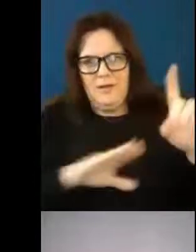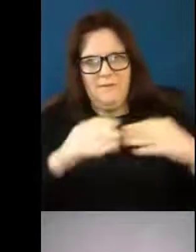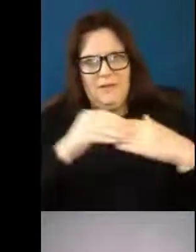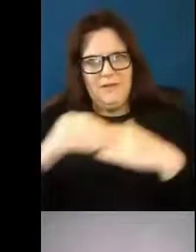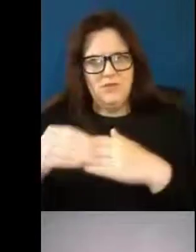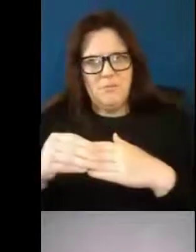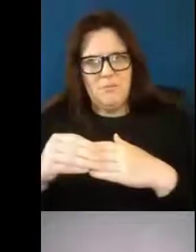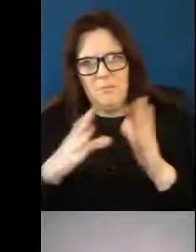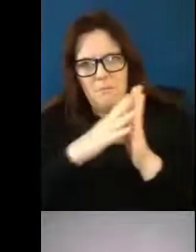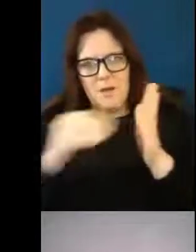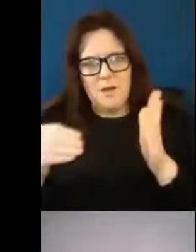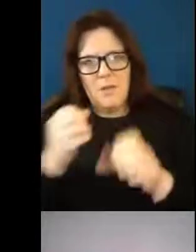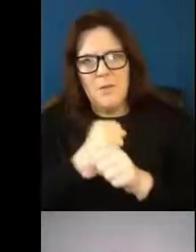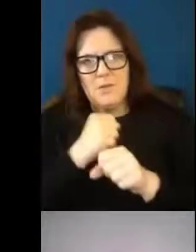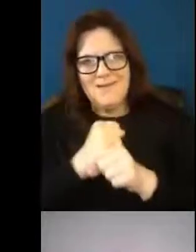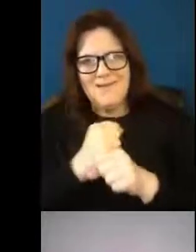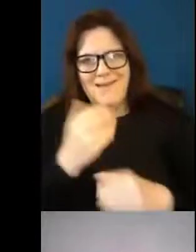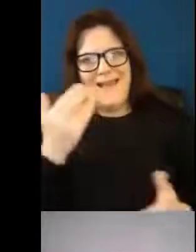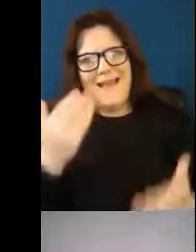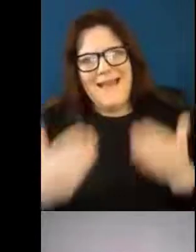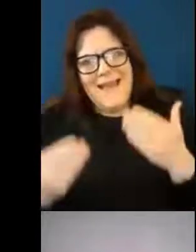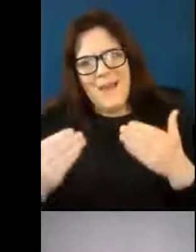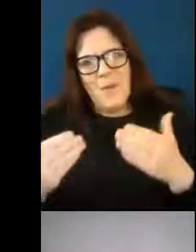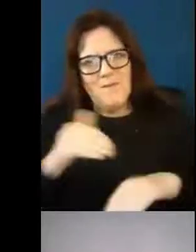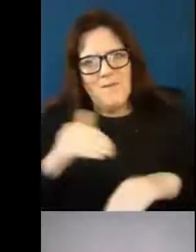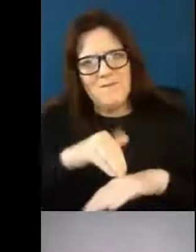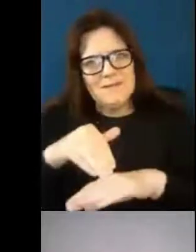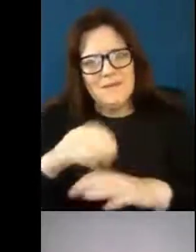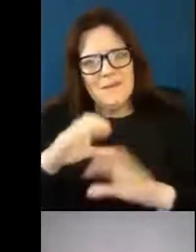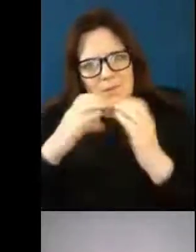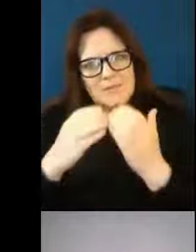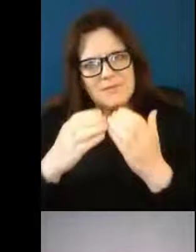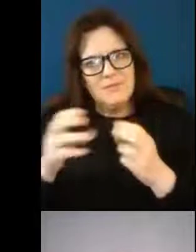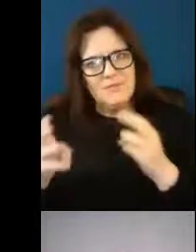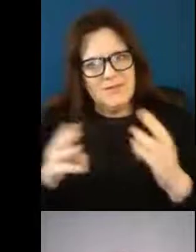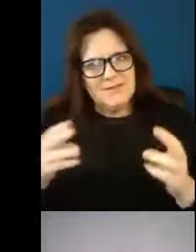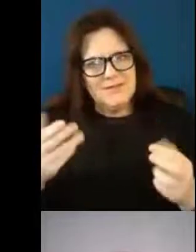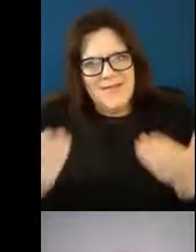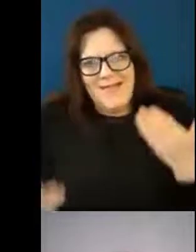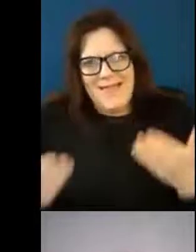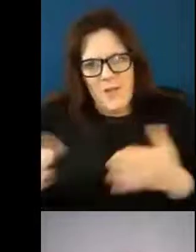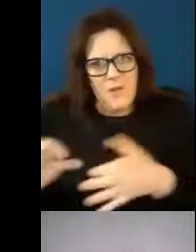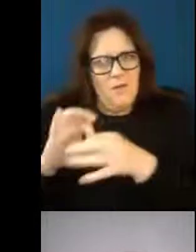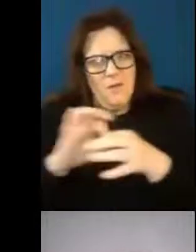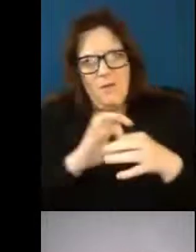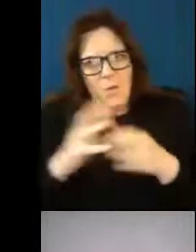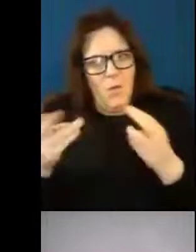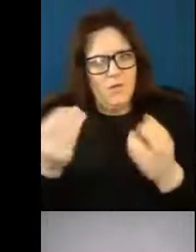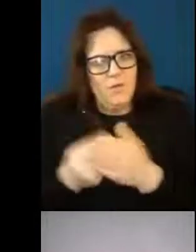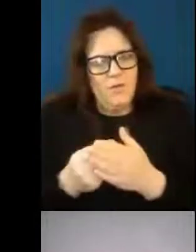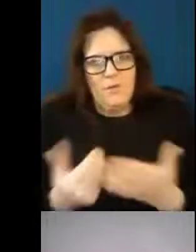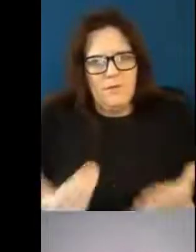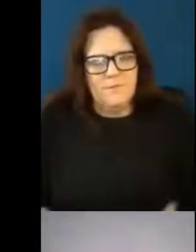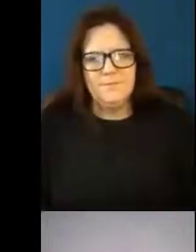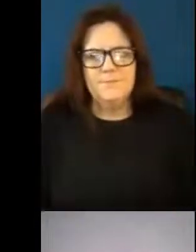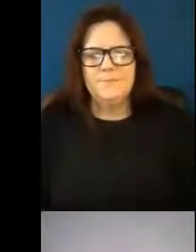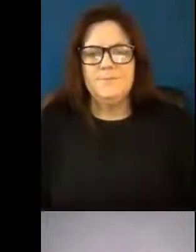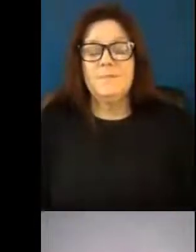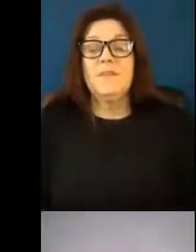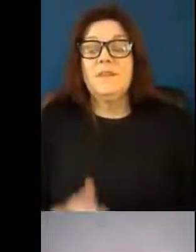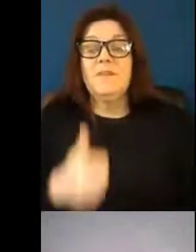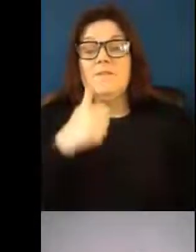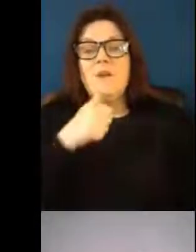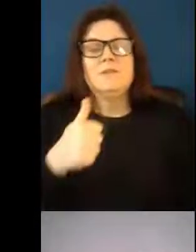in relation to how effective communities of practice or collaboratories operate. So let's